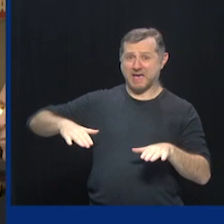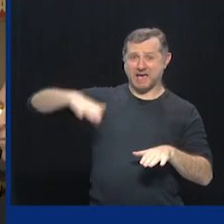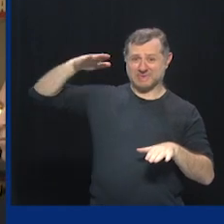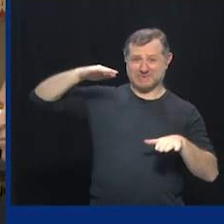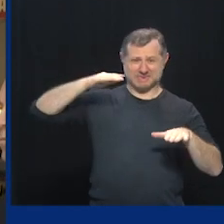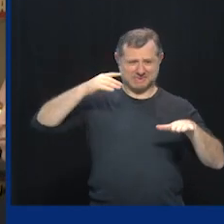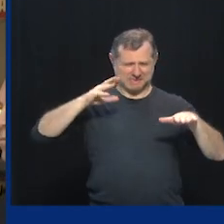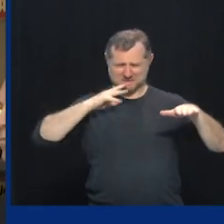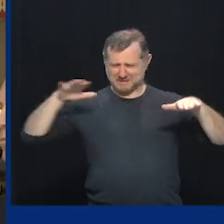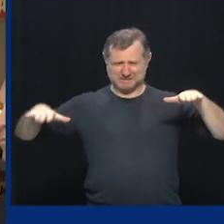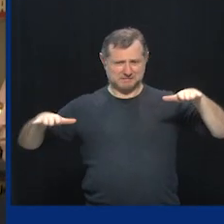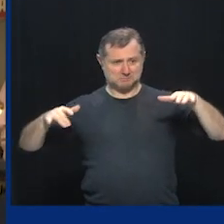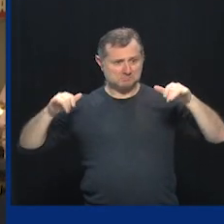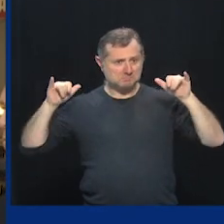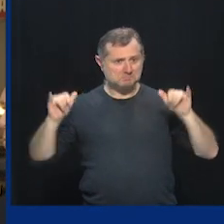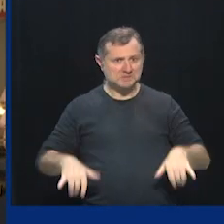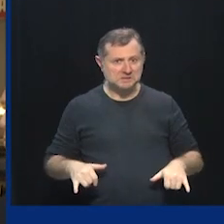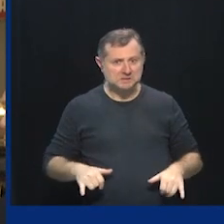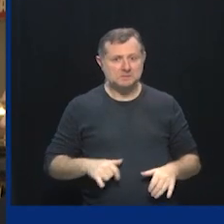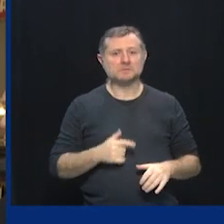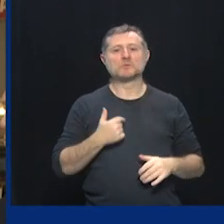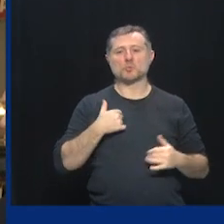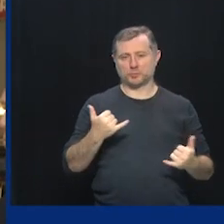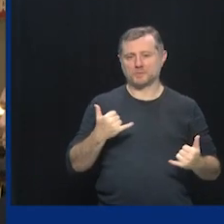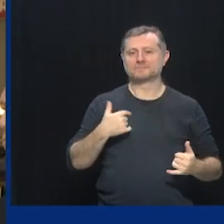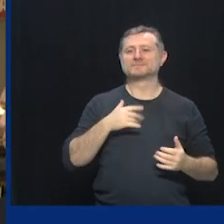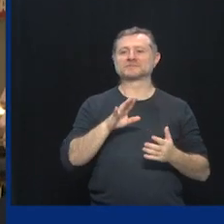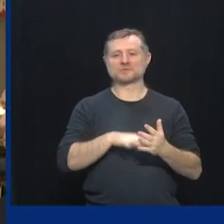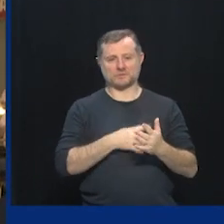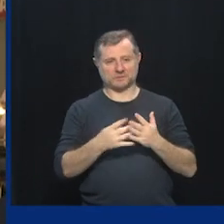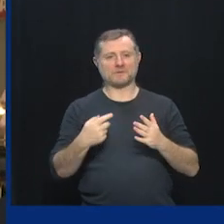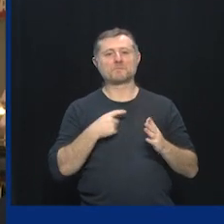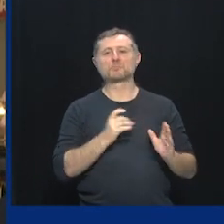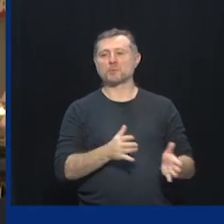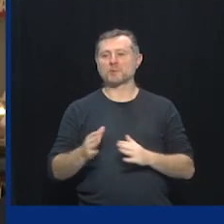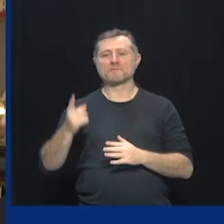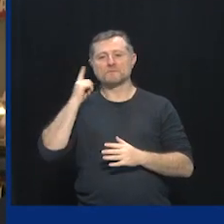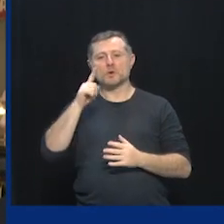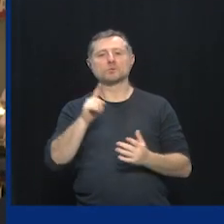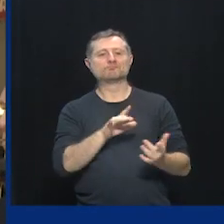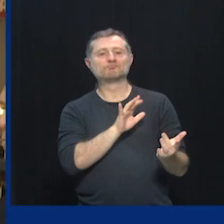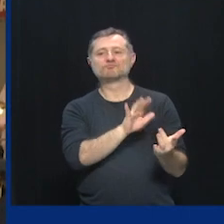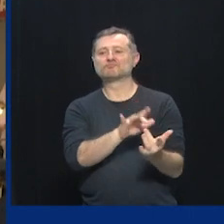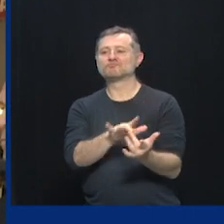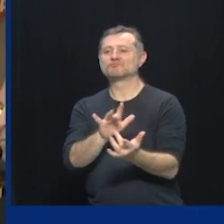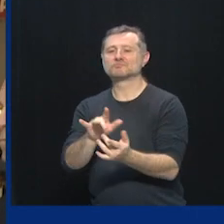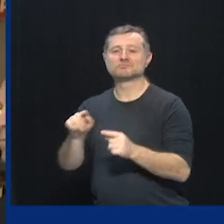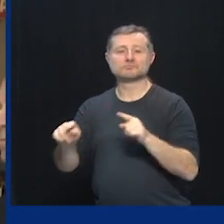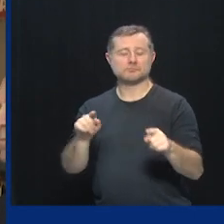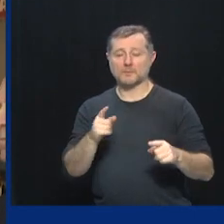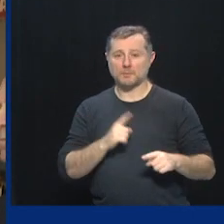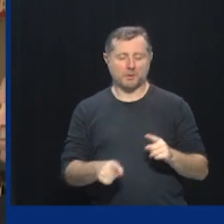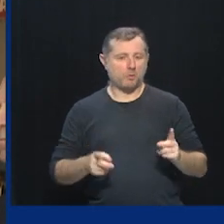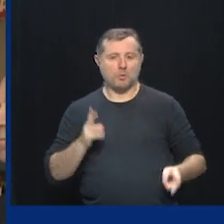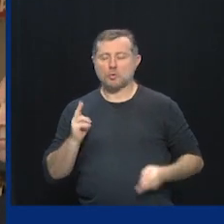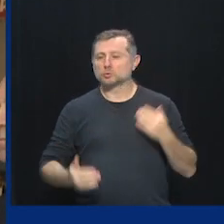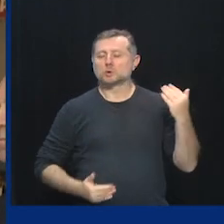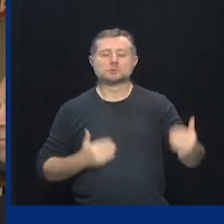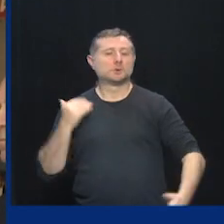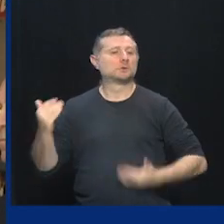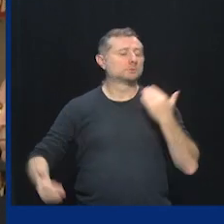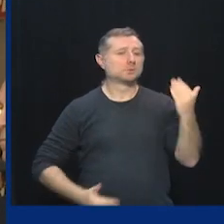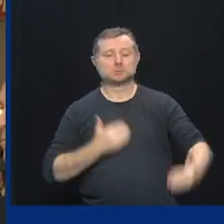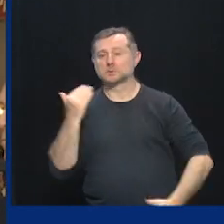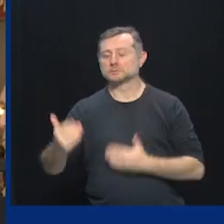that we actually had scheduled a series of outings to do that. Clearly, it is more urgent than ever that we increase, as the governor